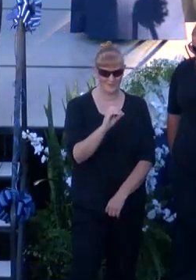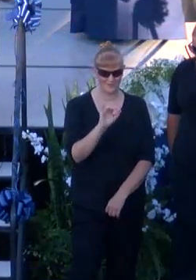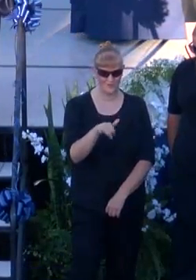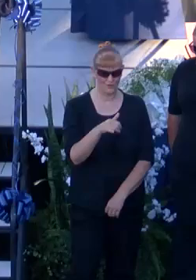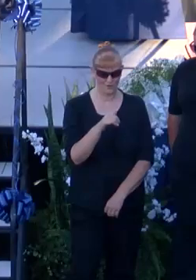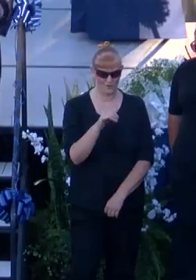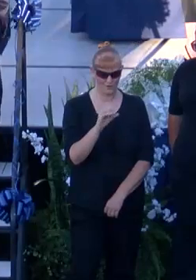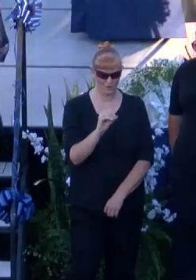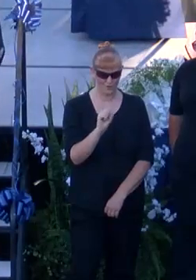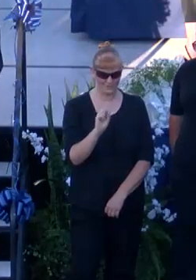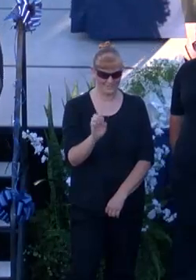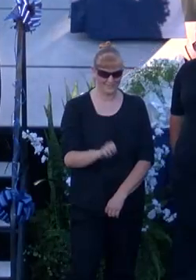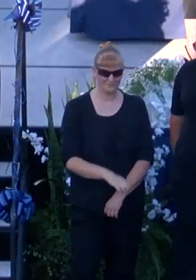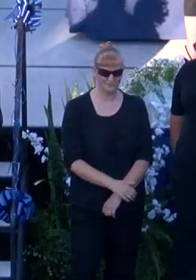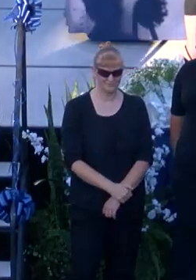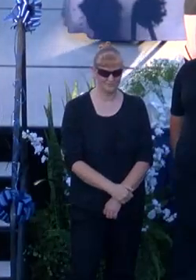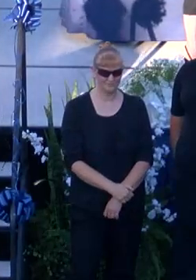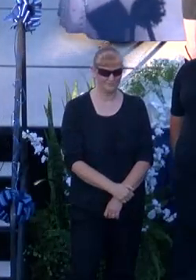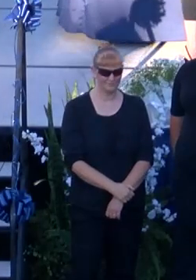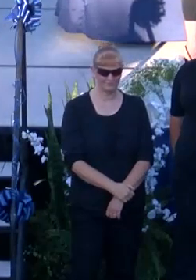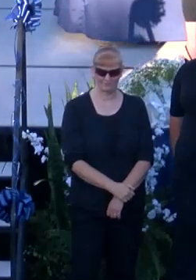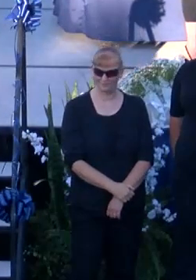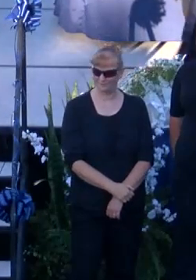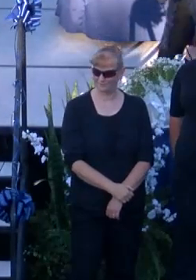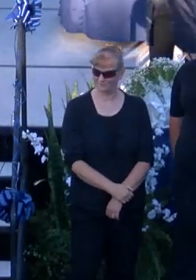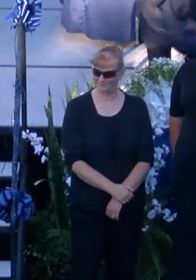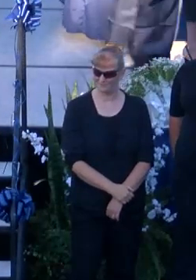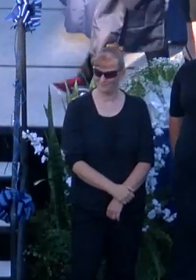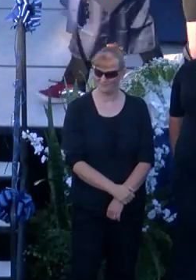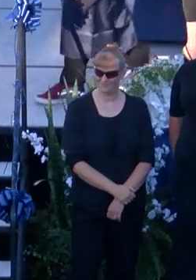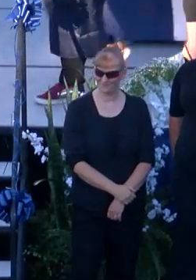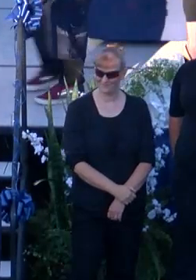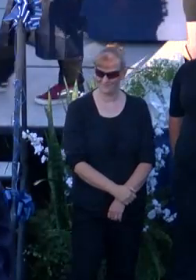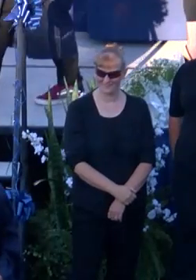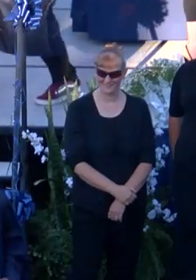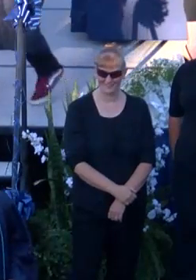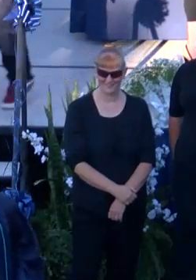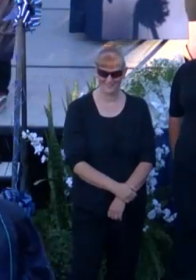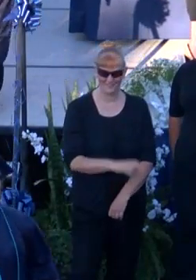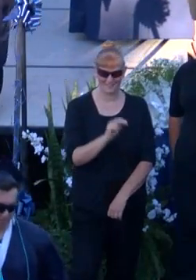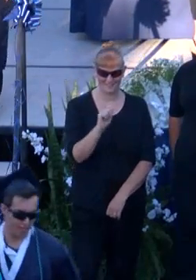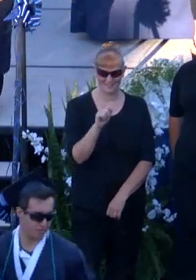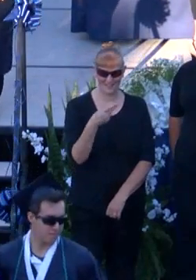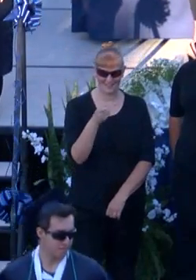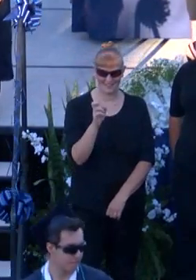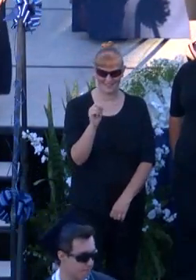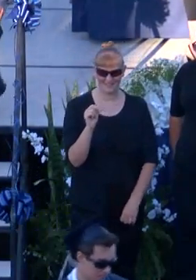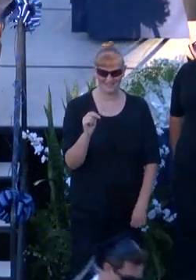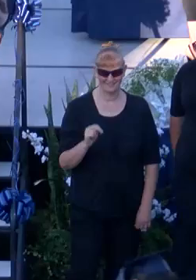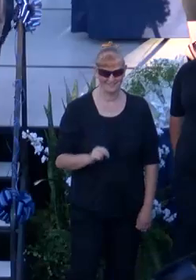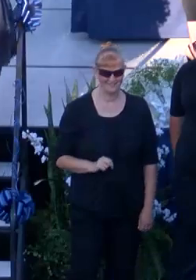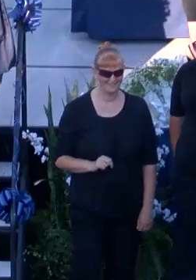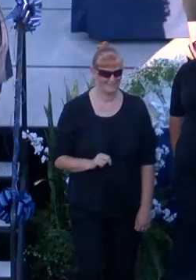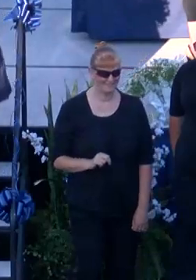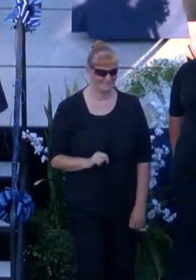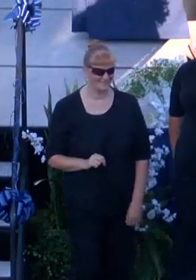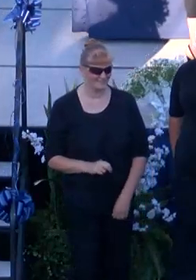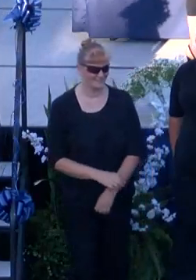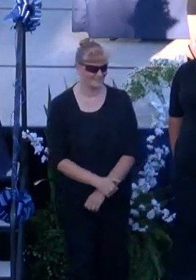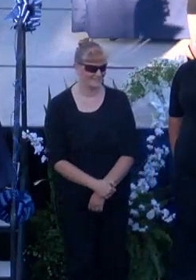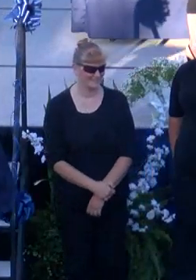Torres. Jesus Ramirez. Nathan Fink. Gustavo De La